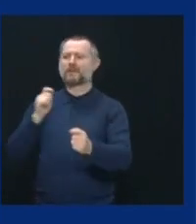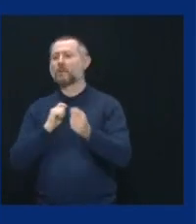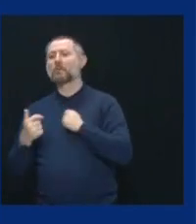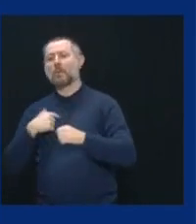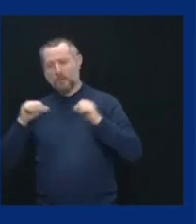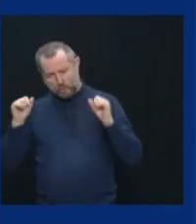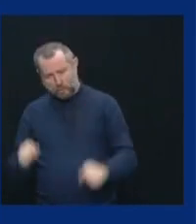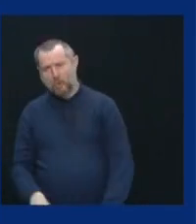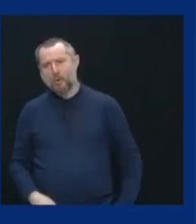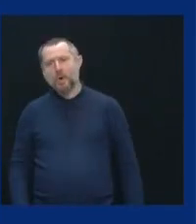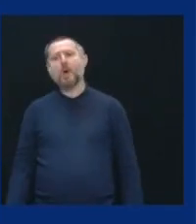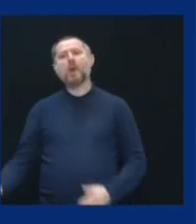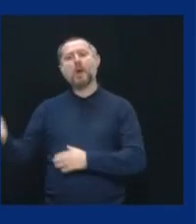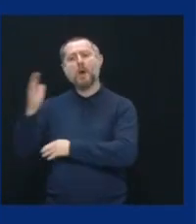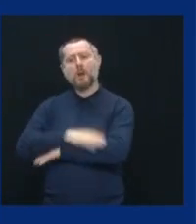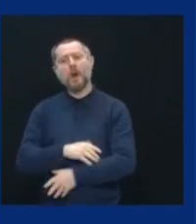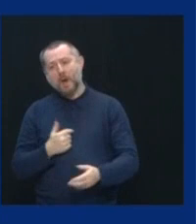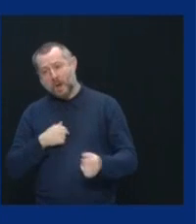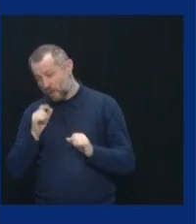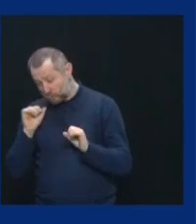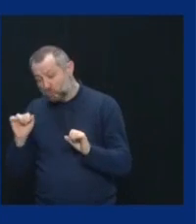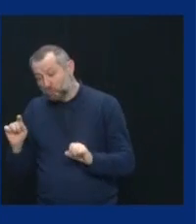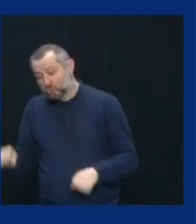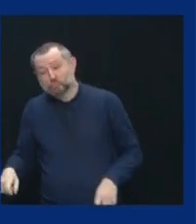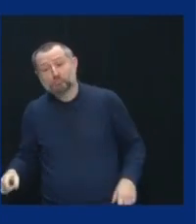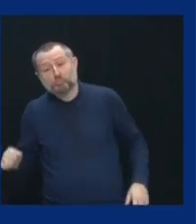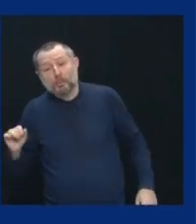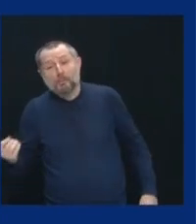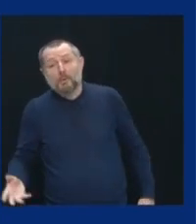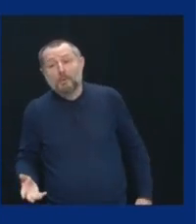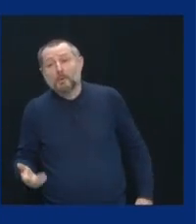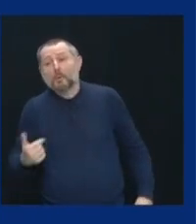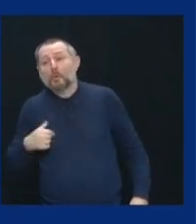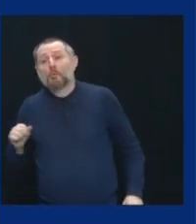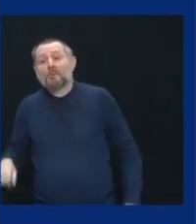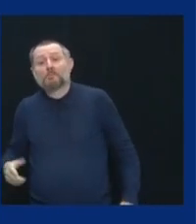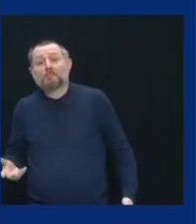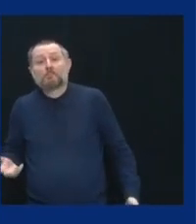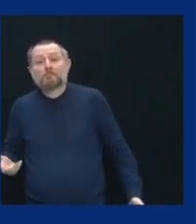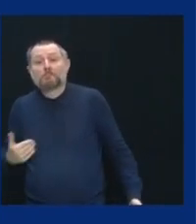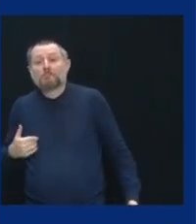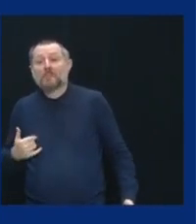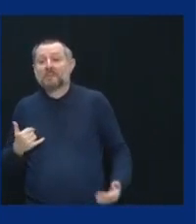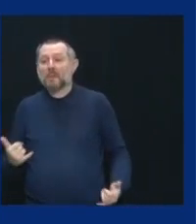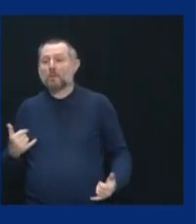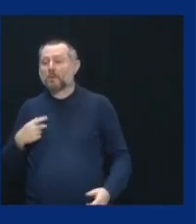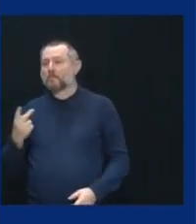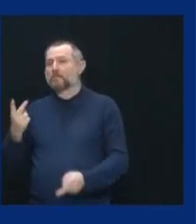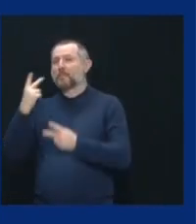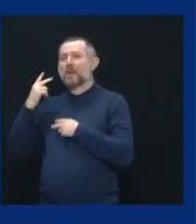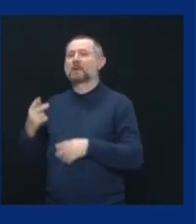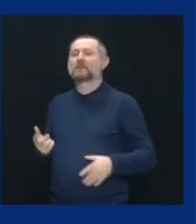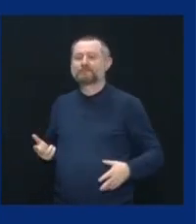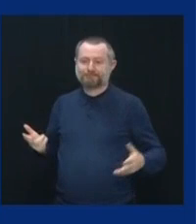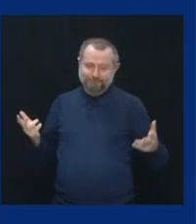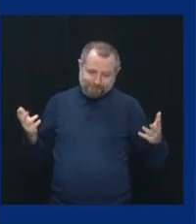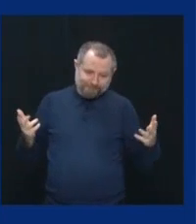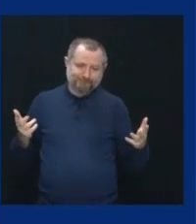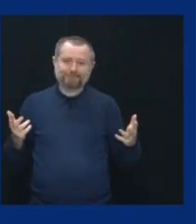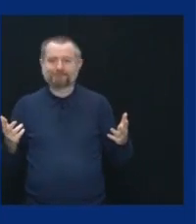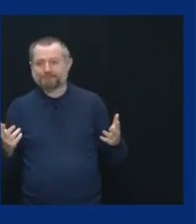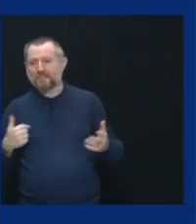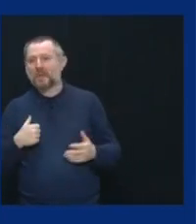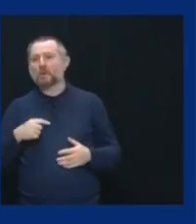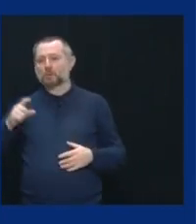questions. That's all true. And in retrospect, I'm saying we